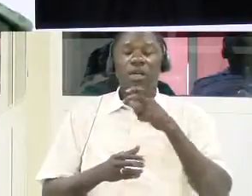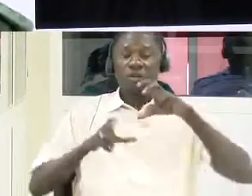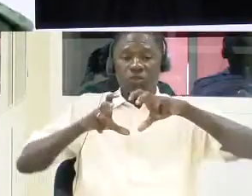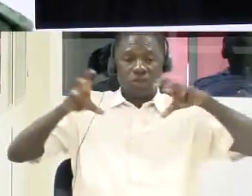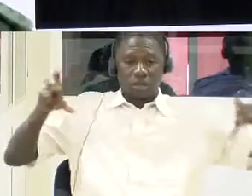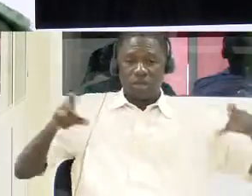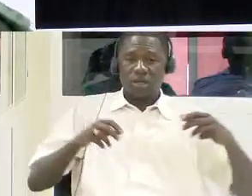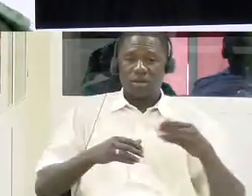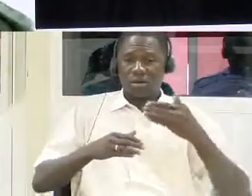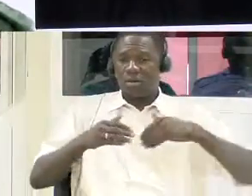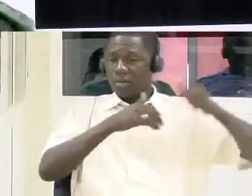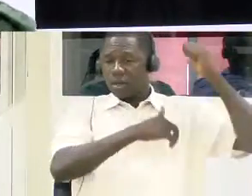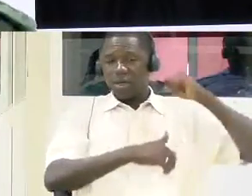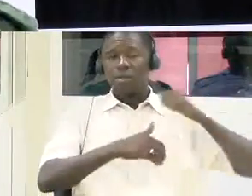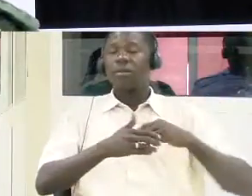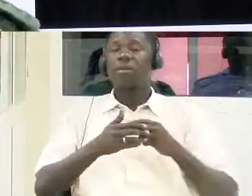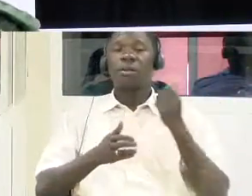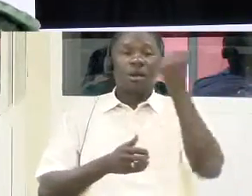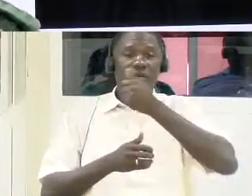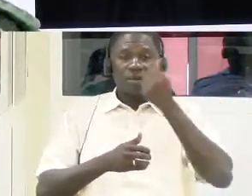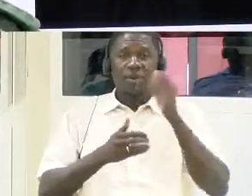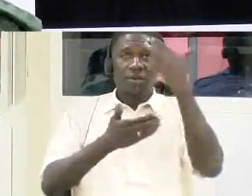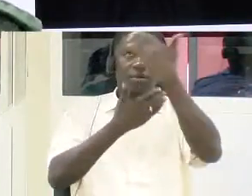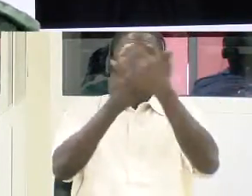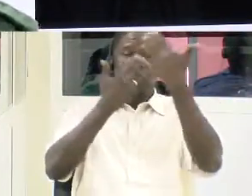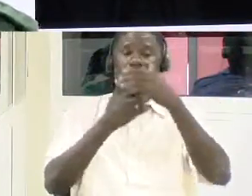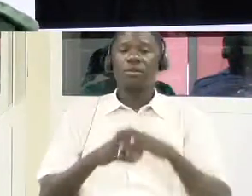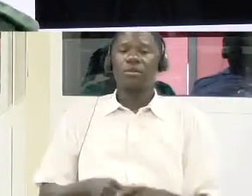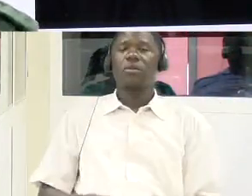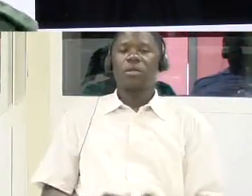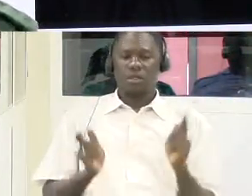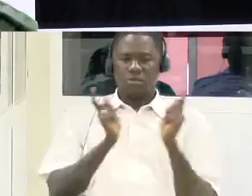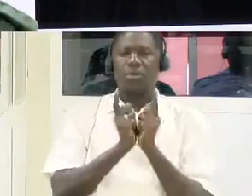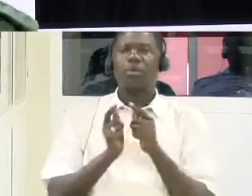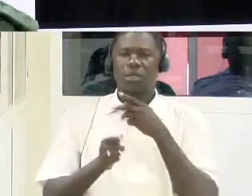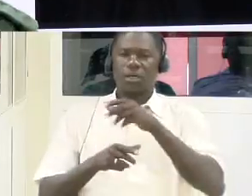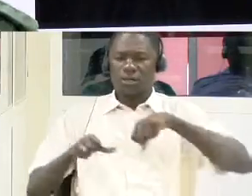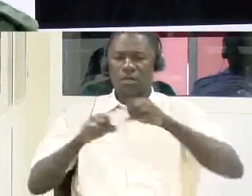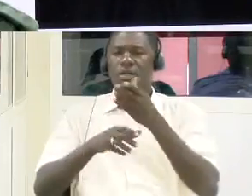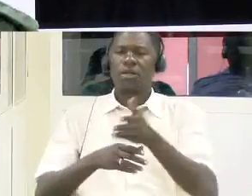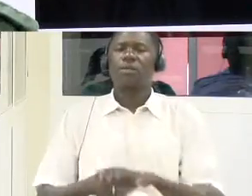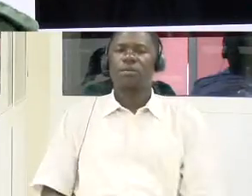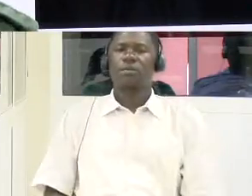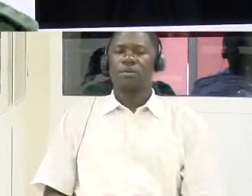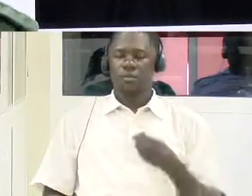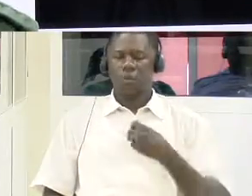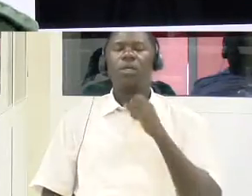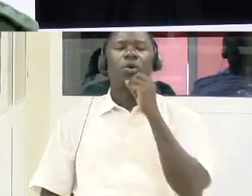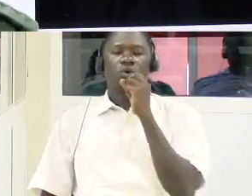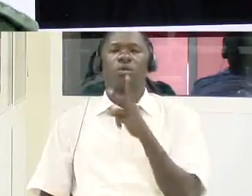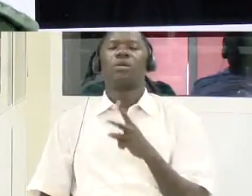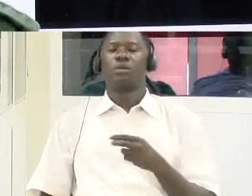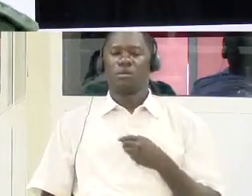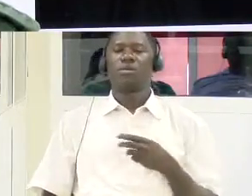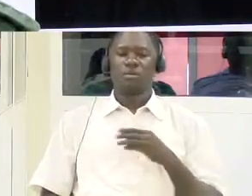tabla. Let's meet around there." I said, "Okay." So I left my guys there.